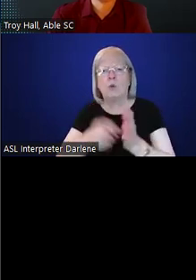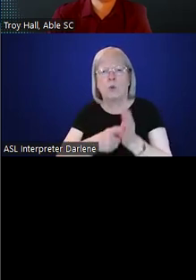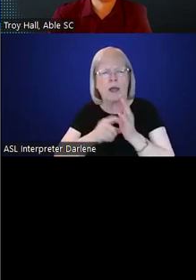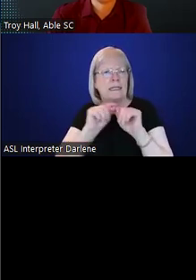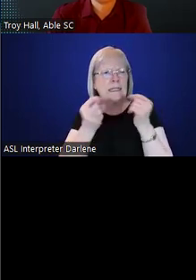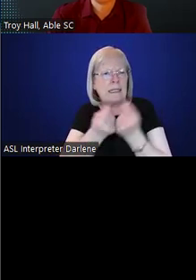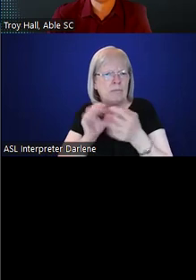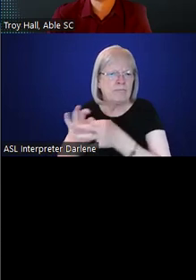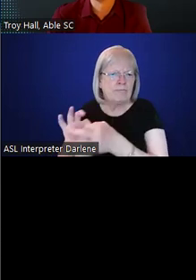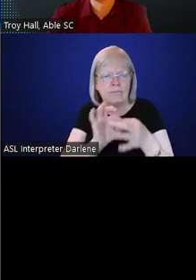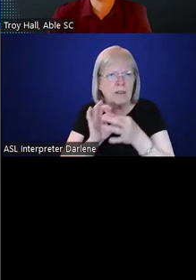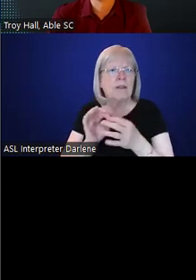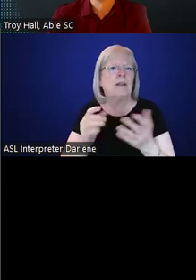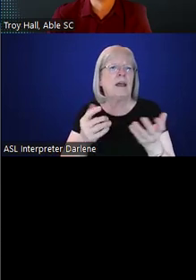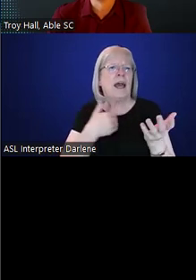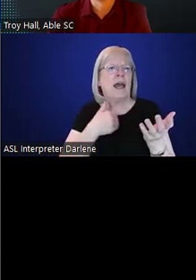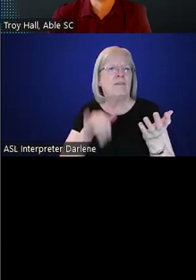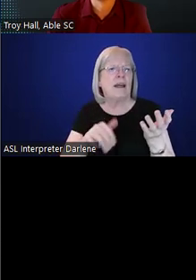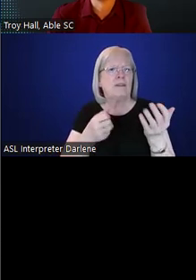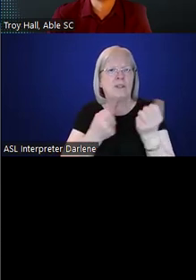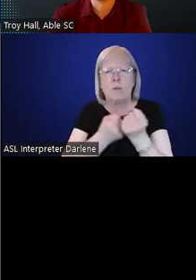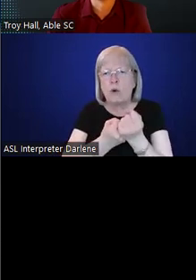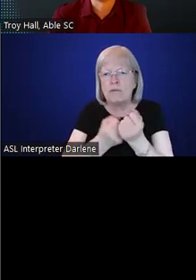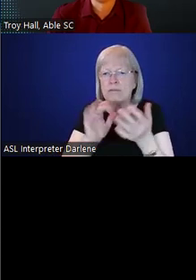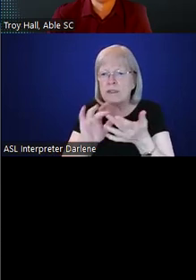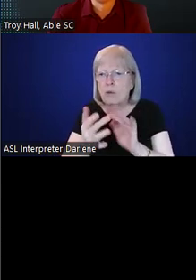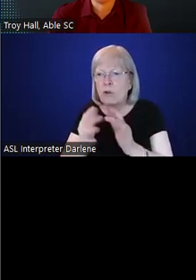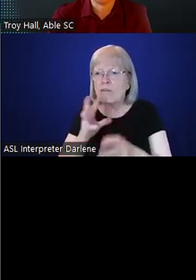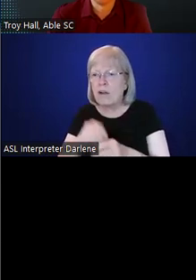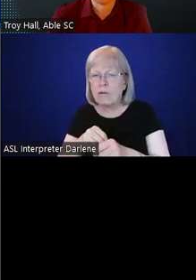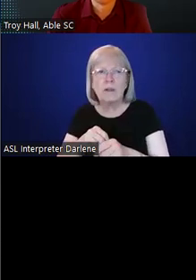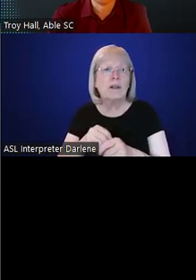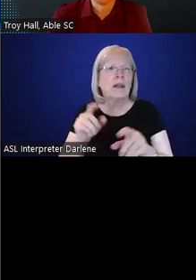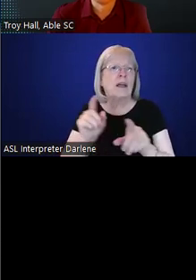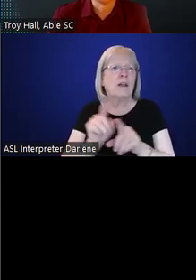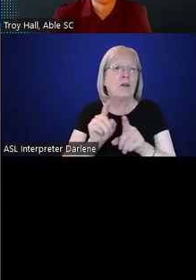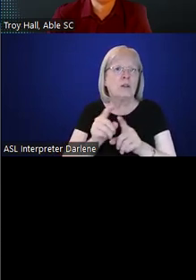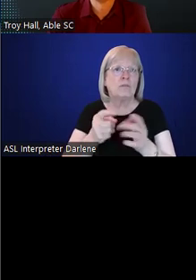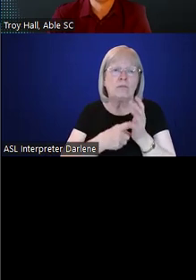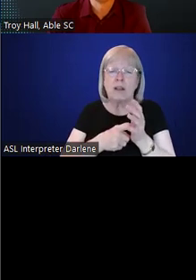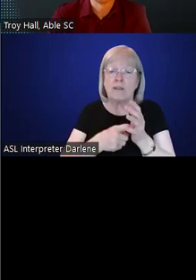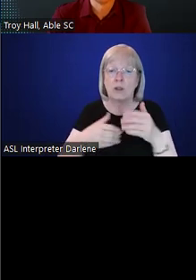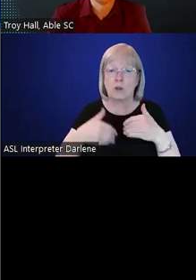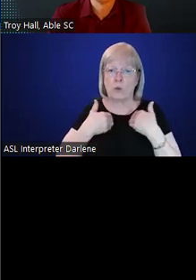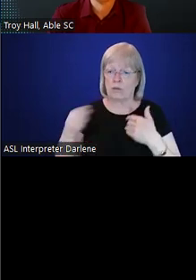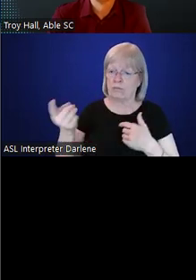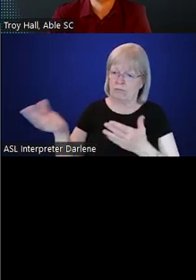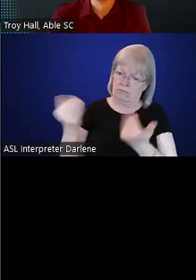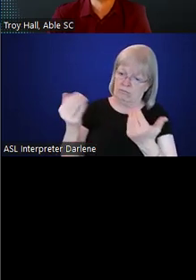or a youth support network involved. It also involves getting the students, getting the youth themselves front and